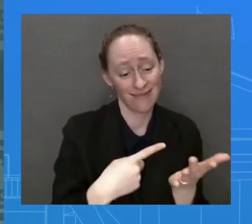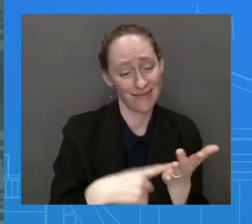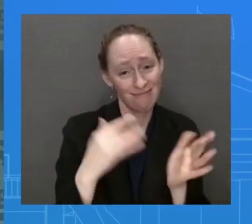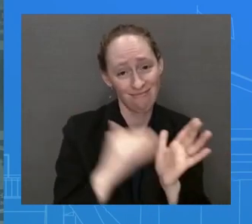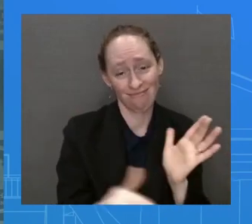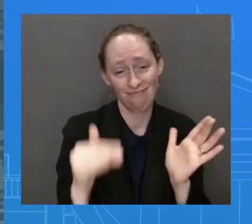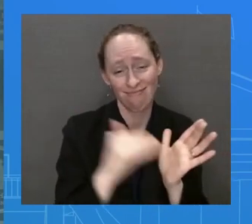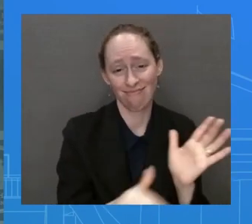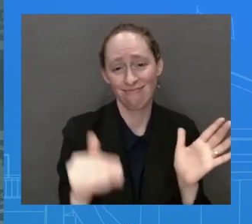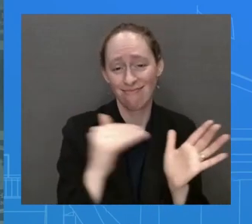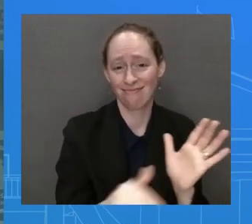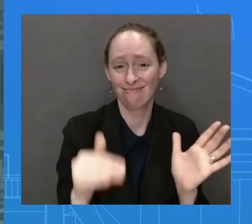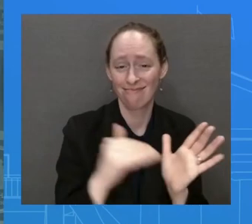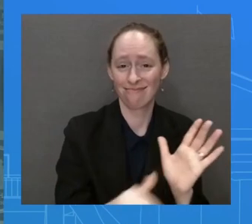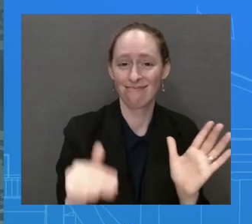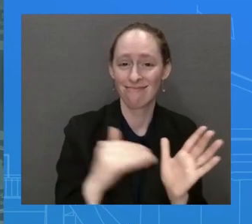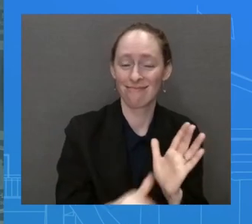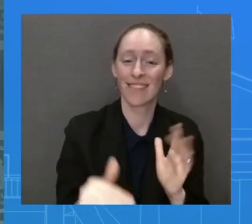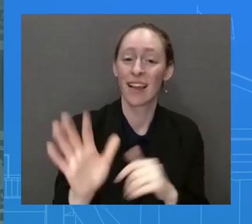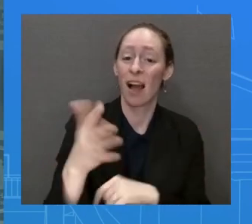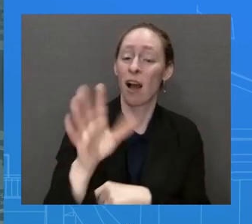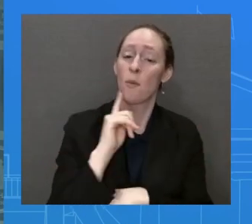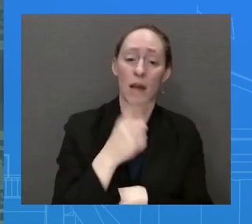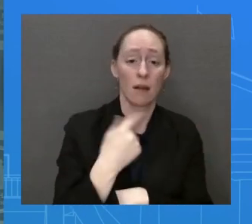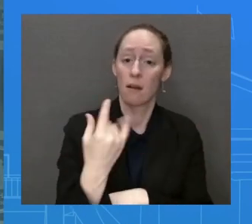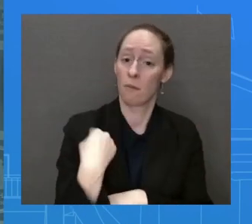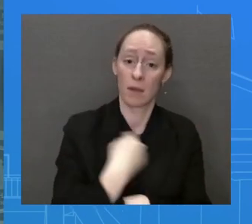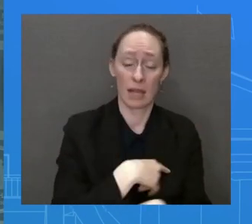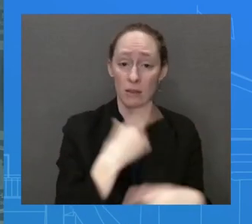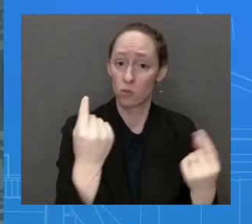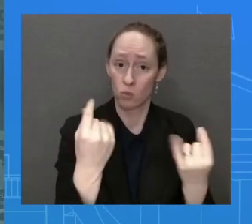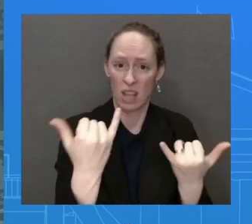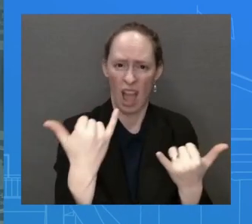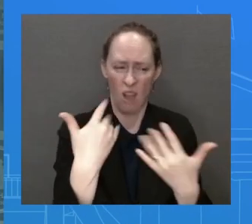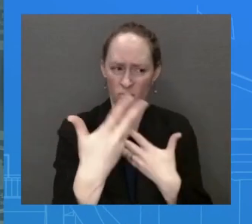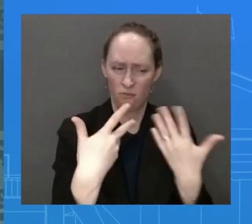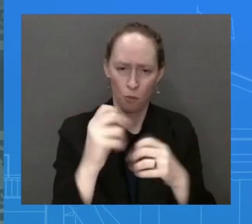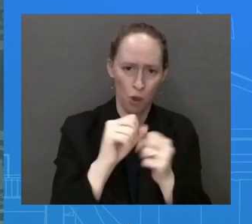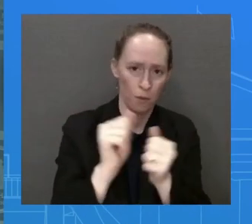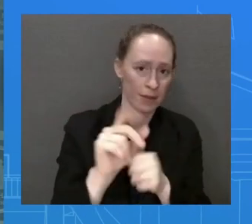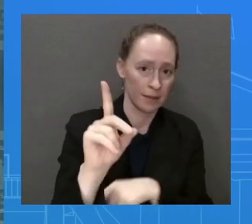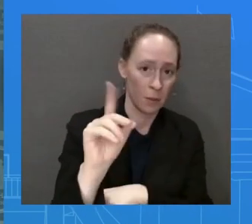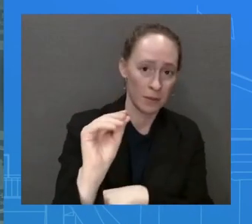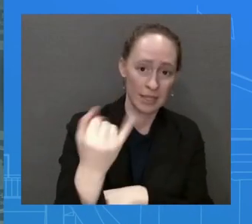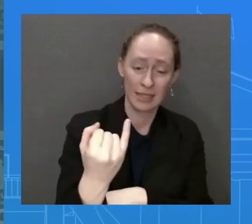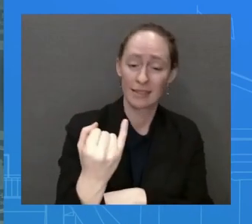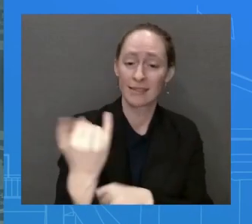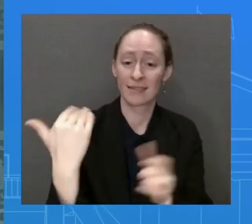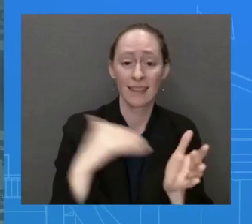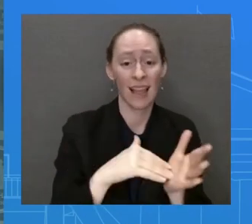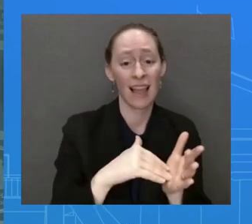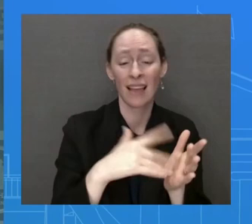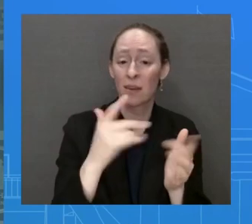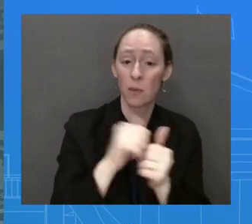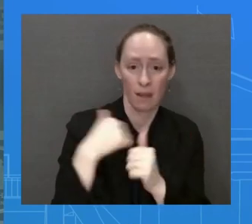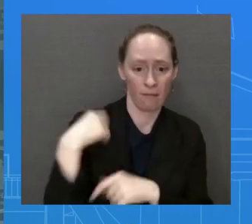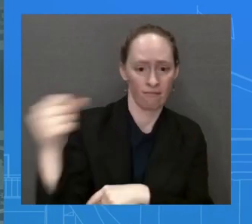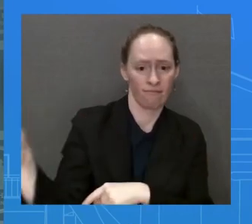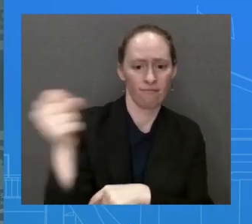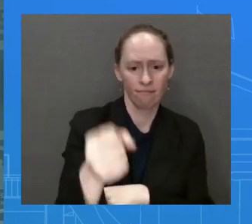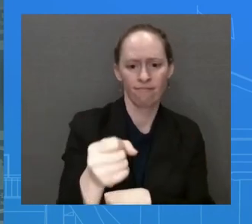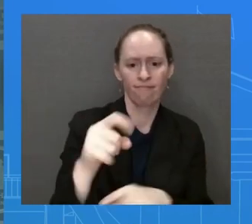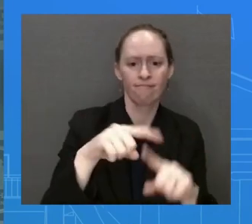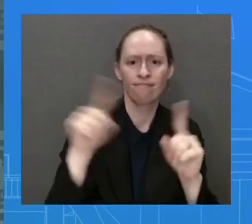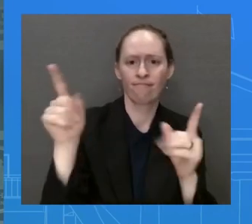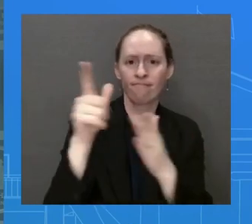with the Department of Justice, and now we will be doing the same with the Special Counsel's Office, out of just to be prudent here and just to make